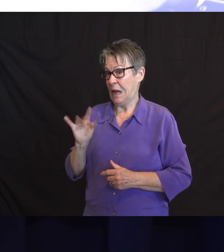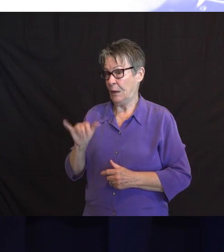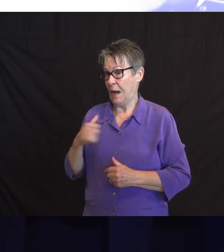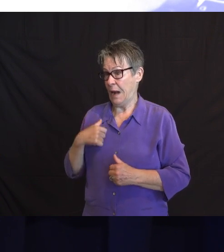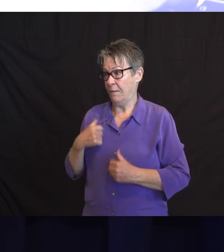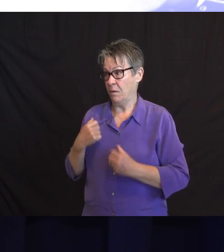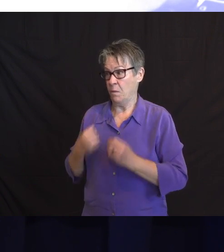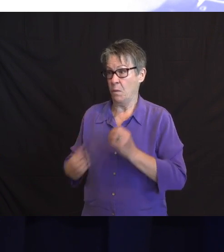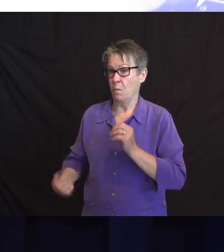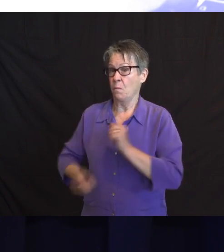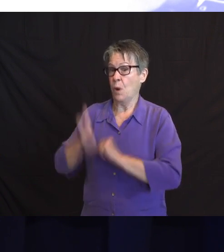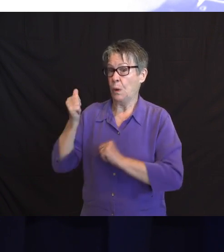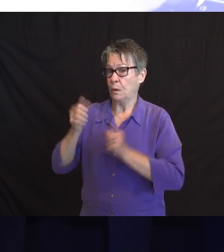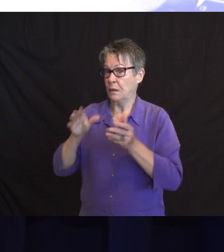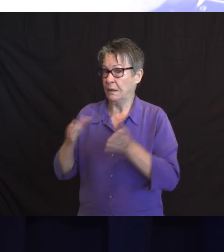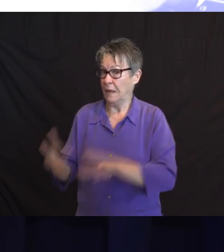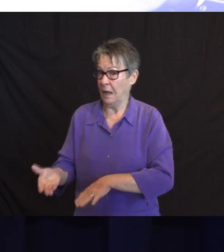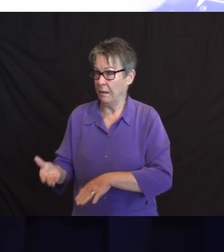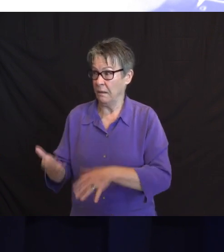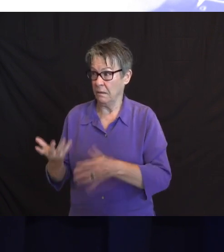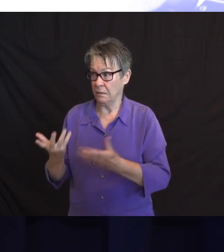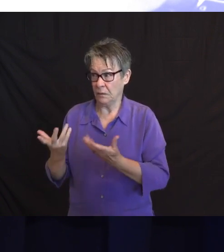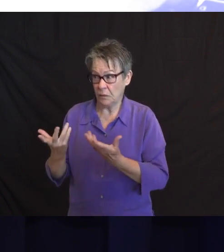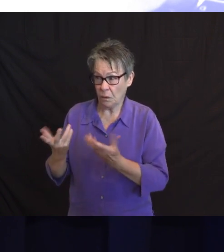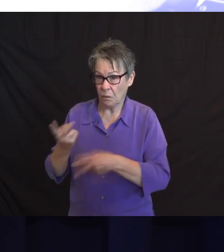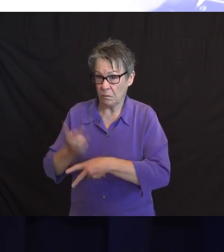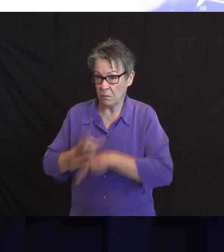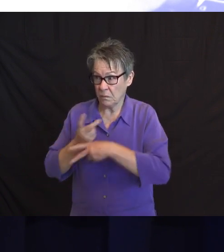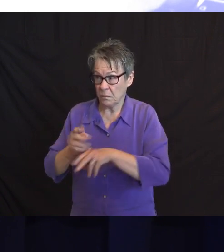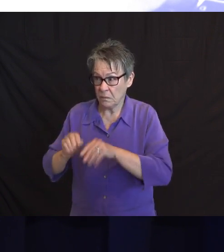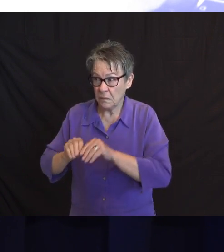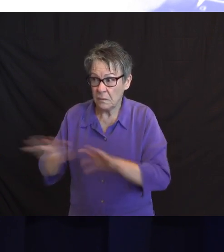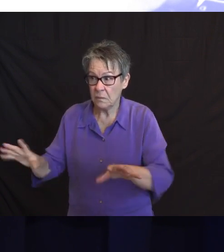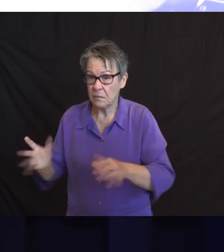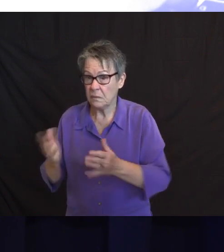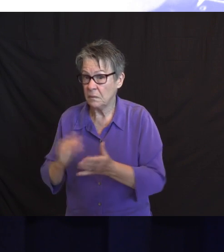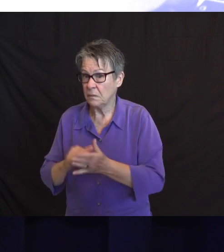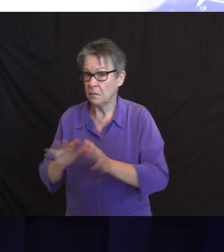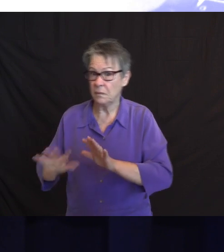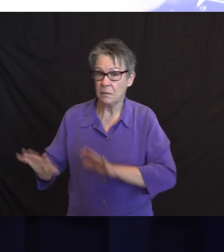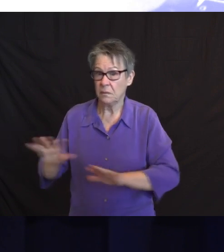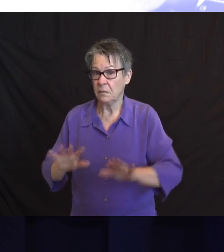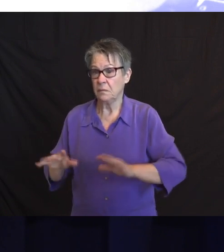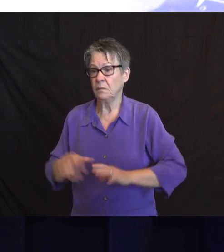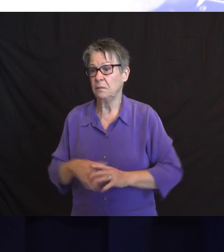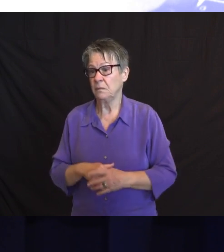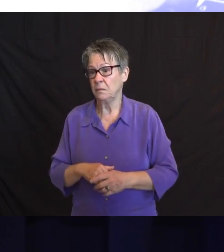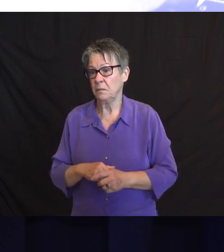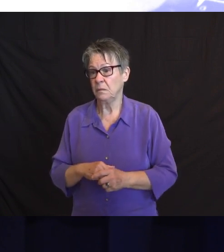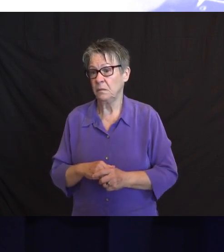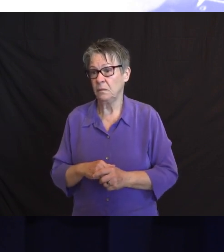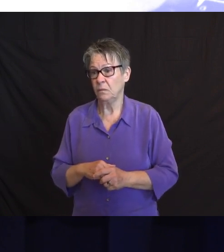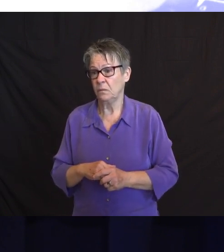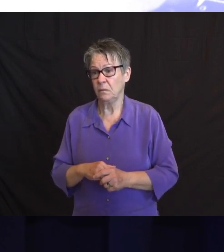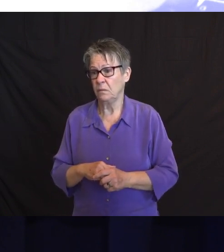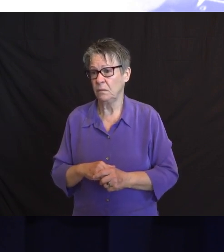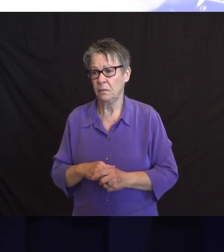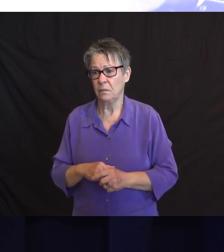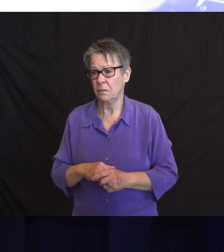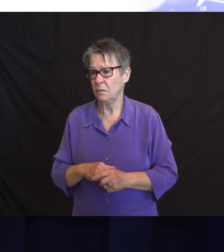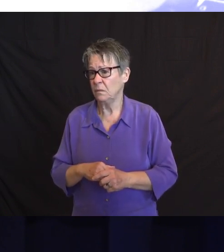PTC on PTC, we are working, keeping the vendors' feet to the fire. A lot of that software related, but we are doing extensive